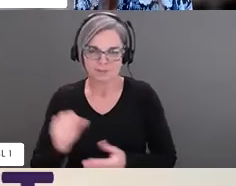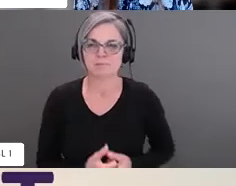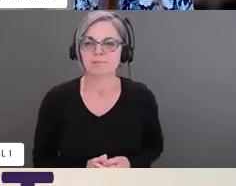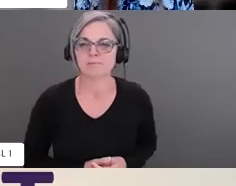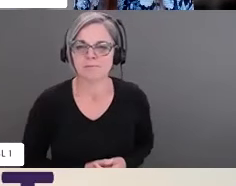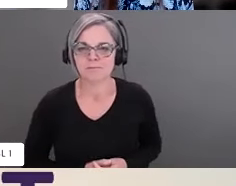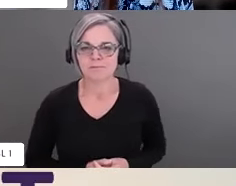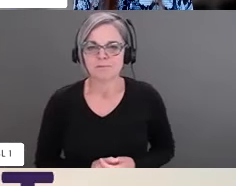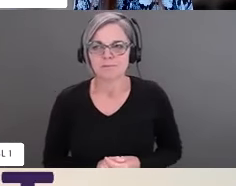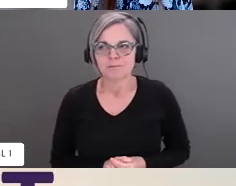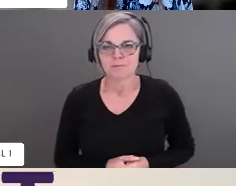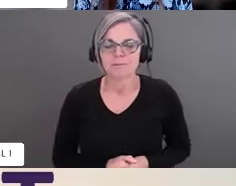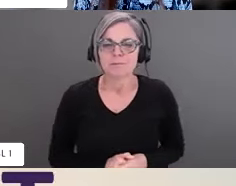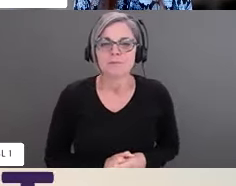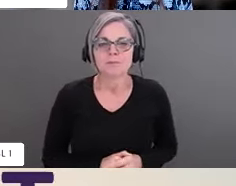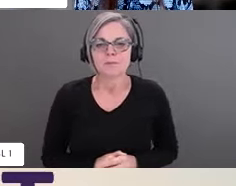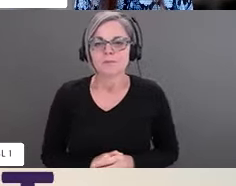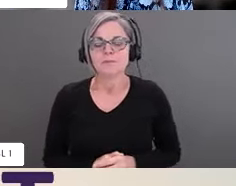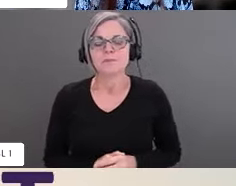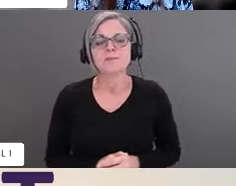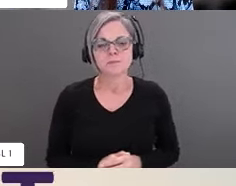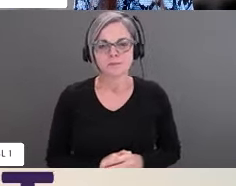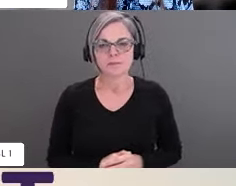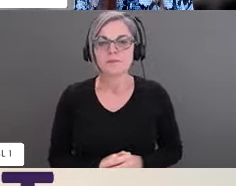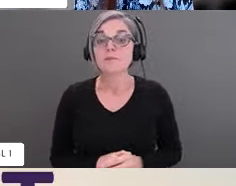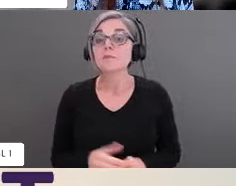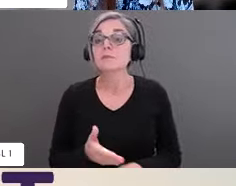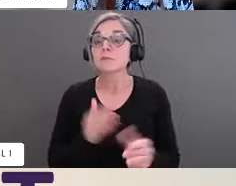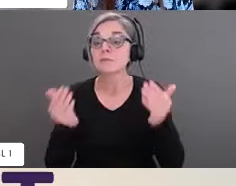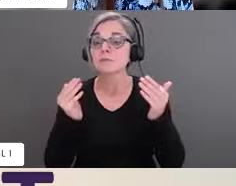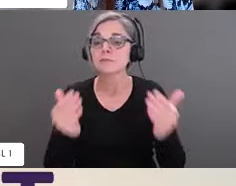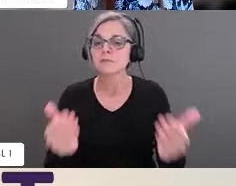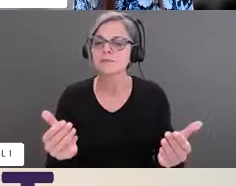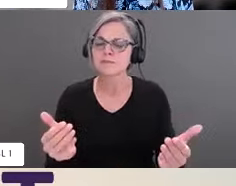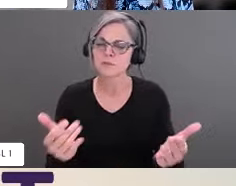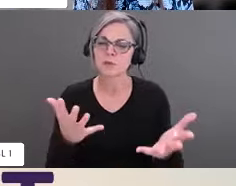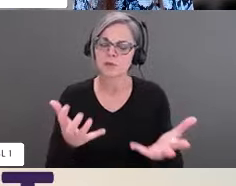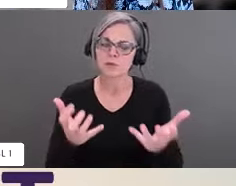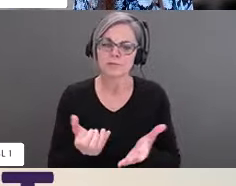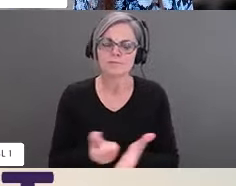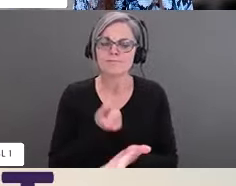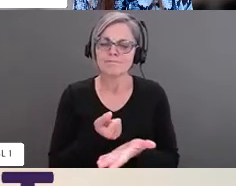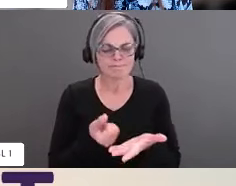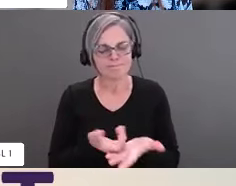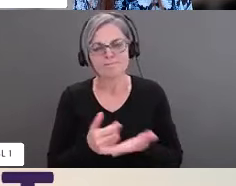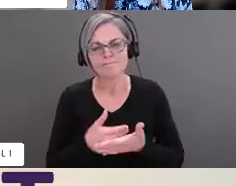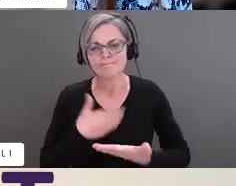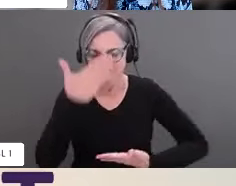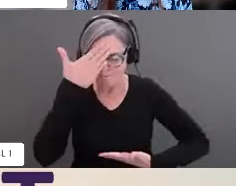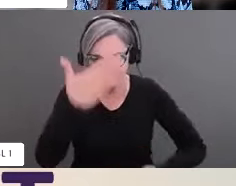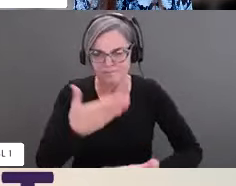So before we begin, I just want to provide our land acknowledgement. We acknowledge that we gather on the